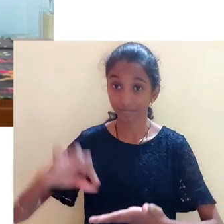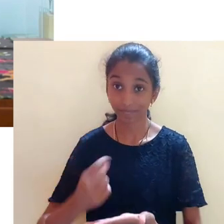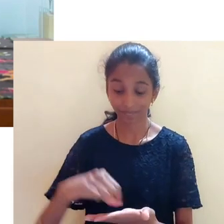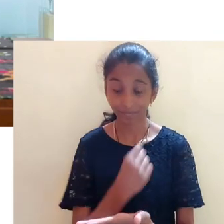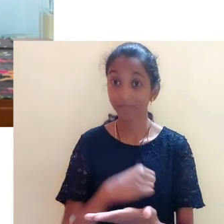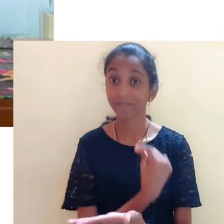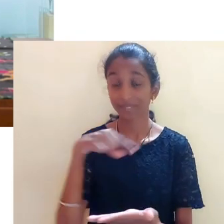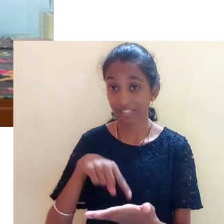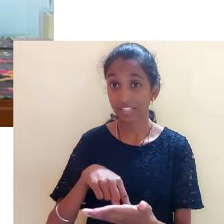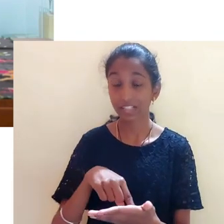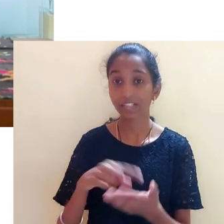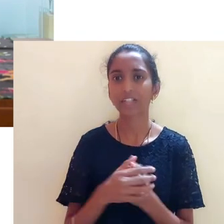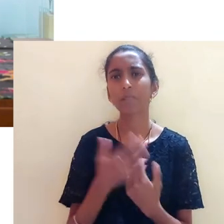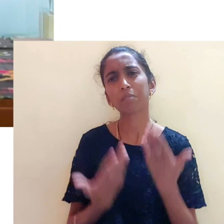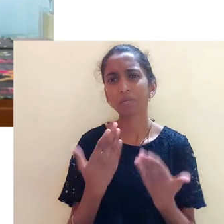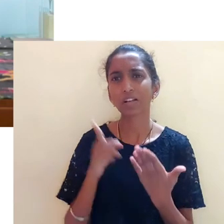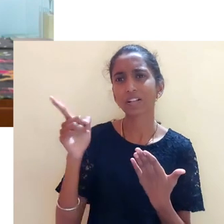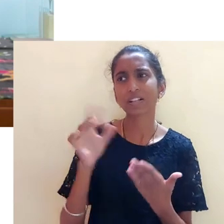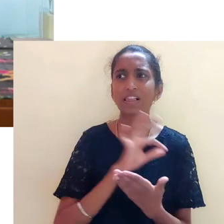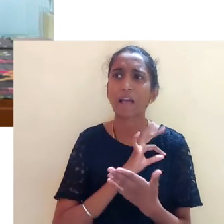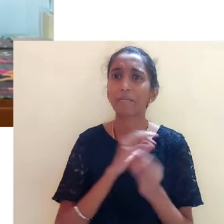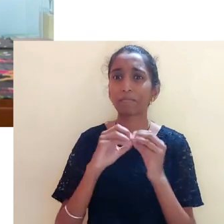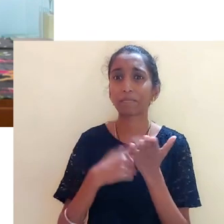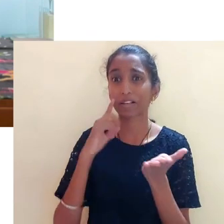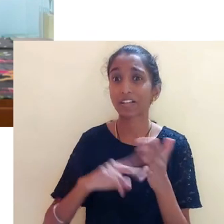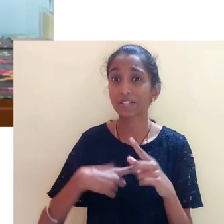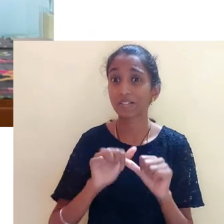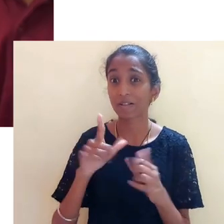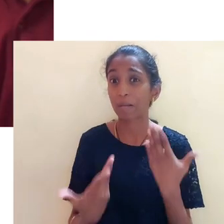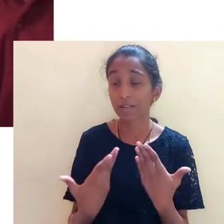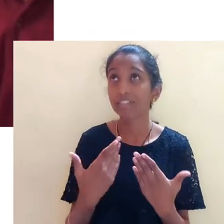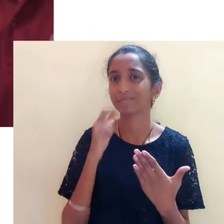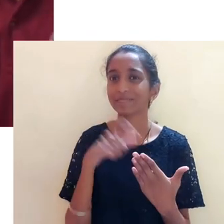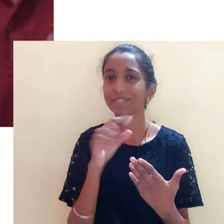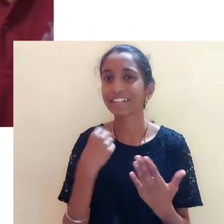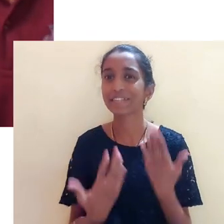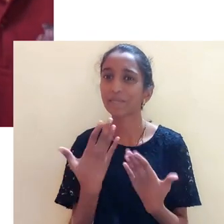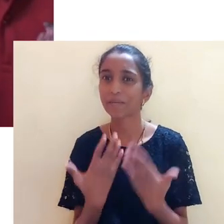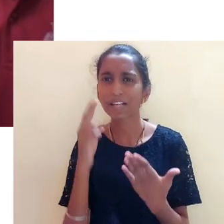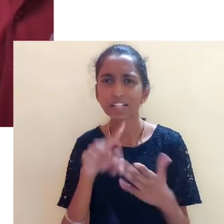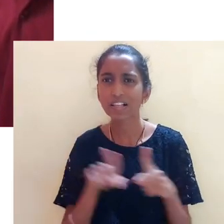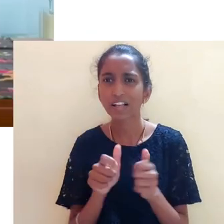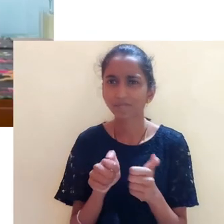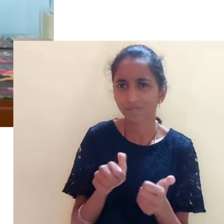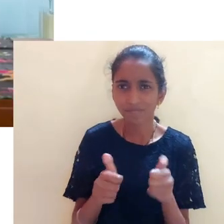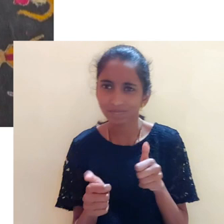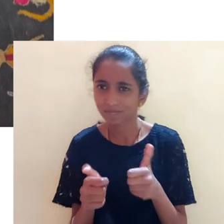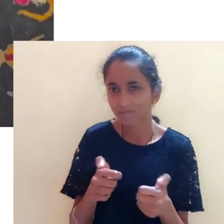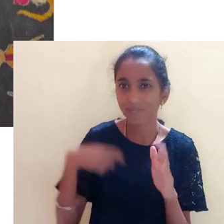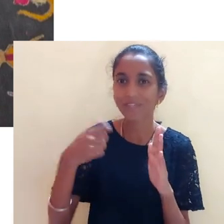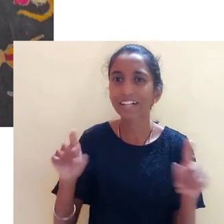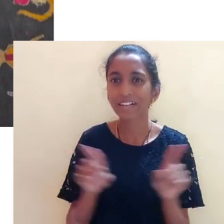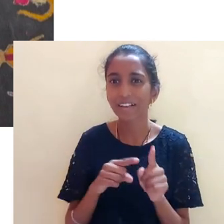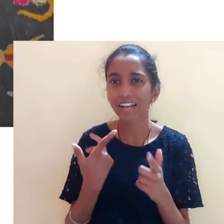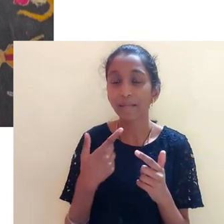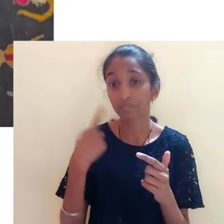this particular piece, maybe they just really liked brinjal. Maybe. That looks like something out of a video game. Yeah, like I